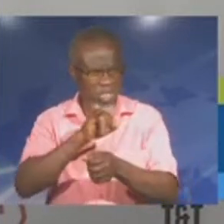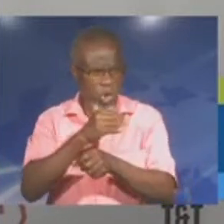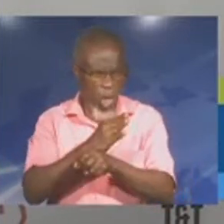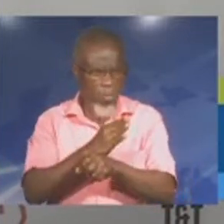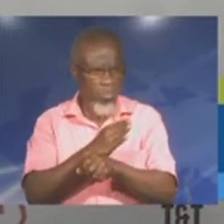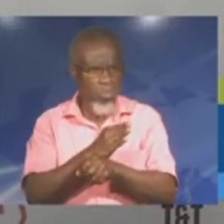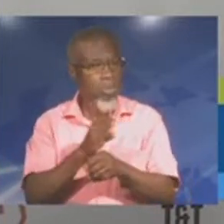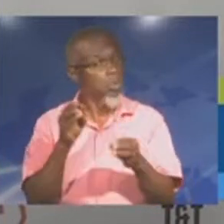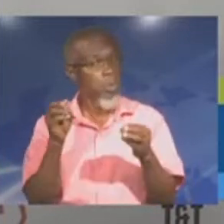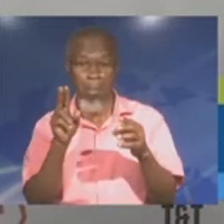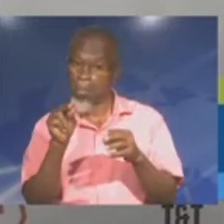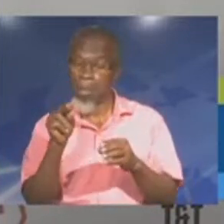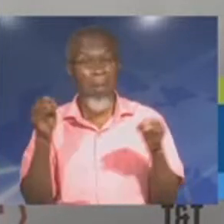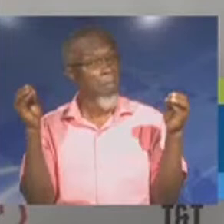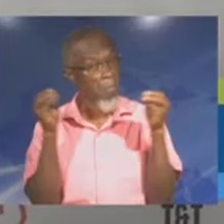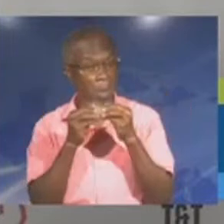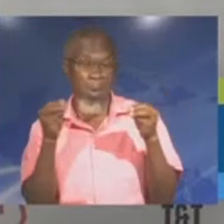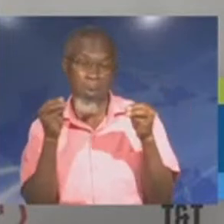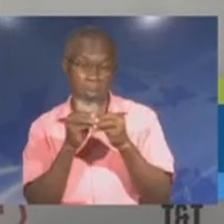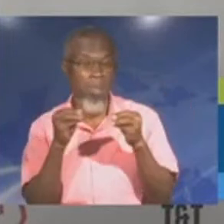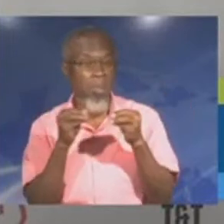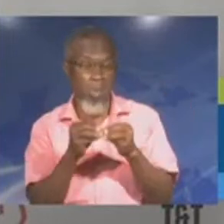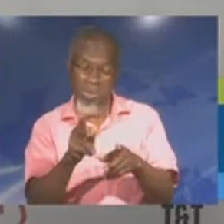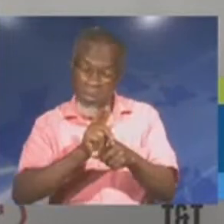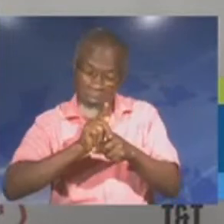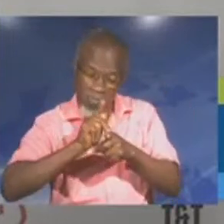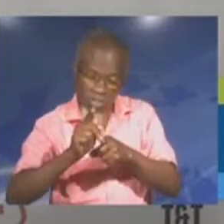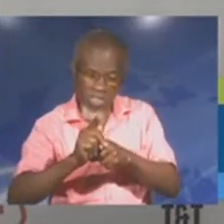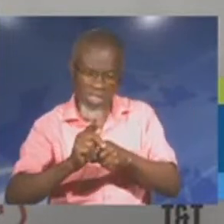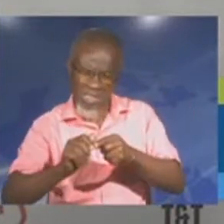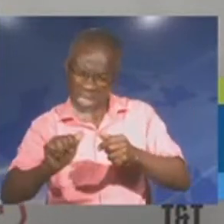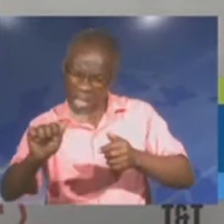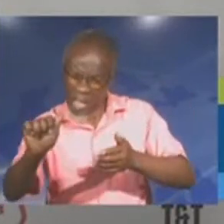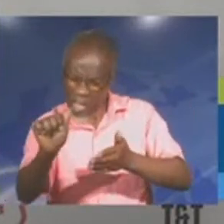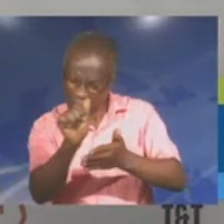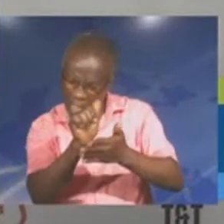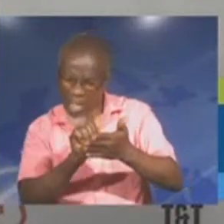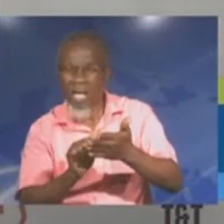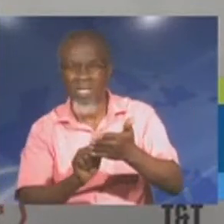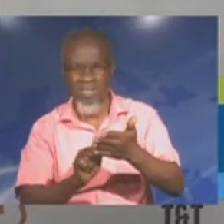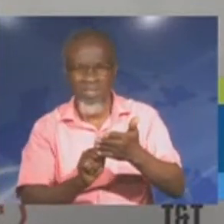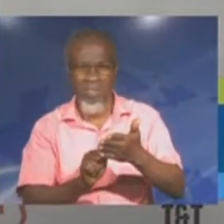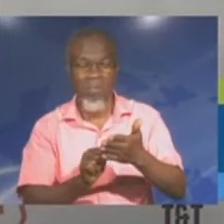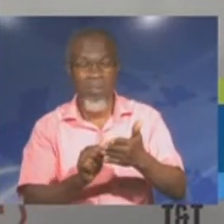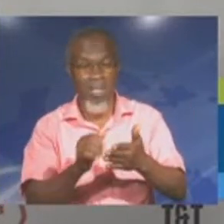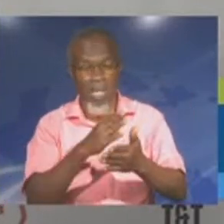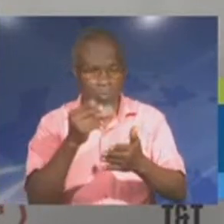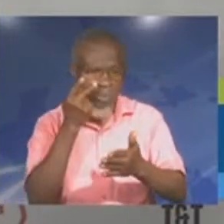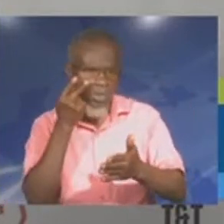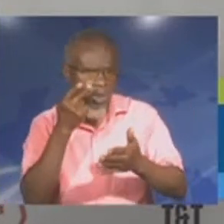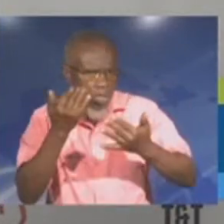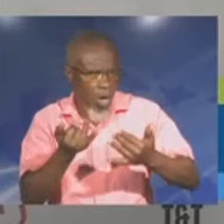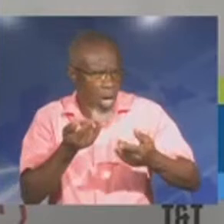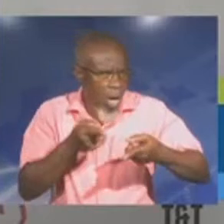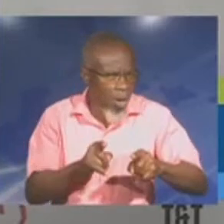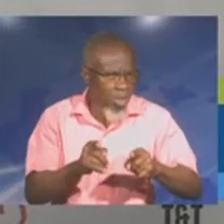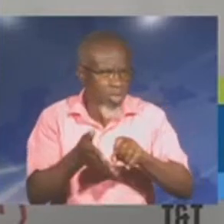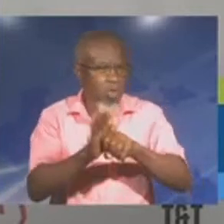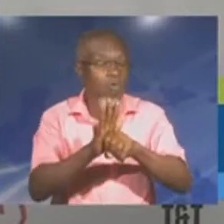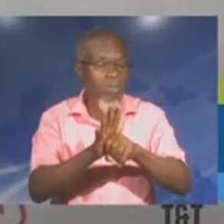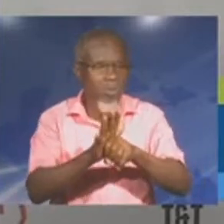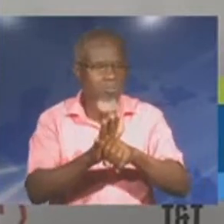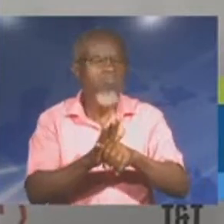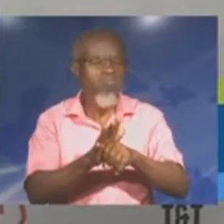profession. Nursing is an art, and COVID-19 has brought public awareness to the contributions of